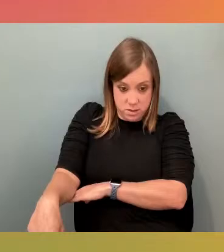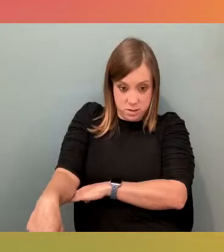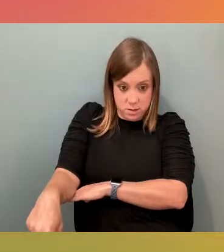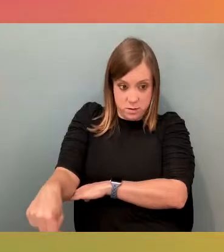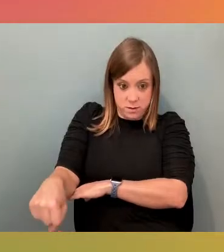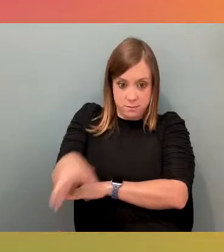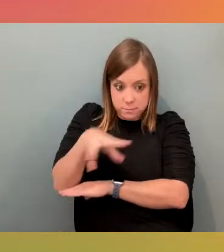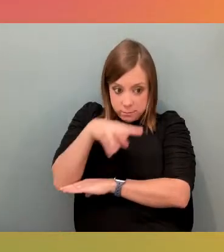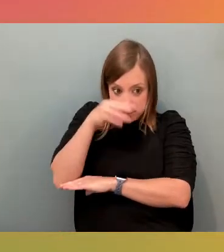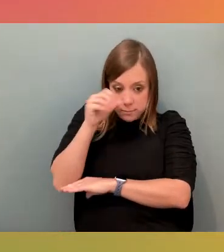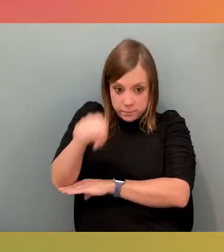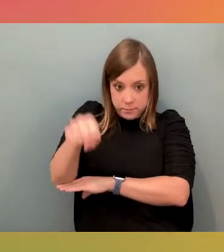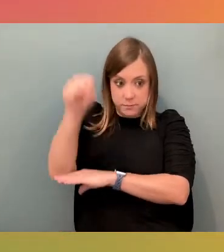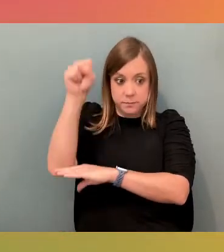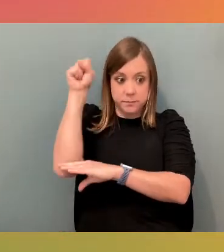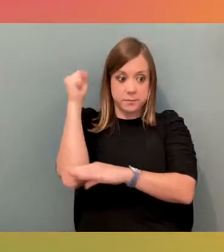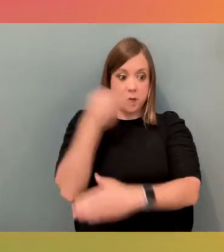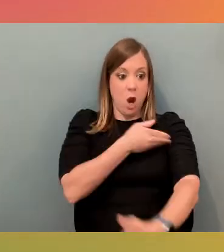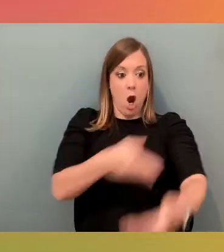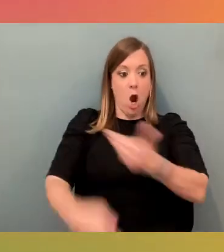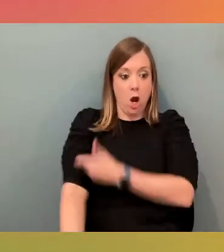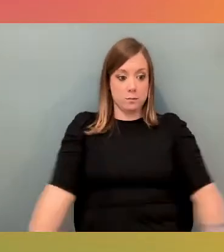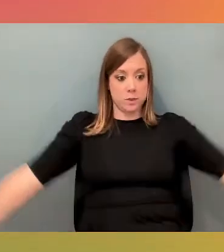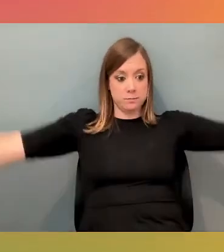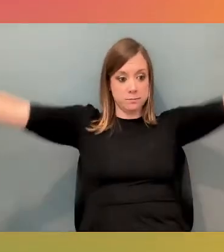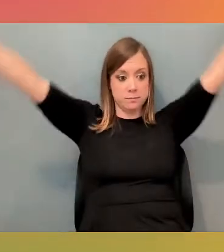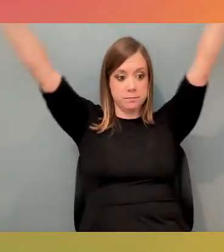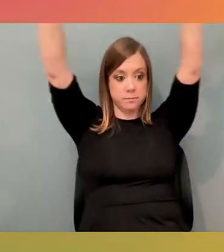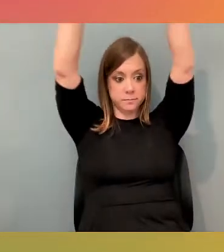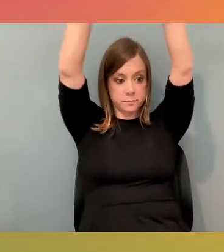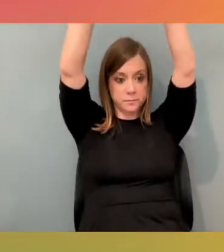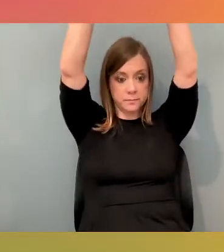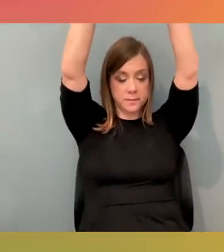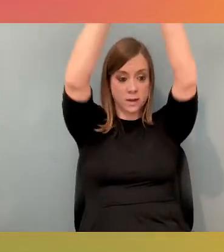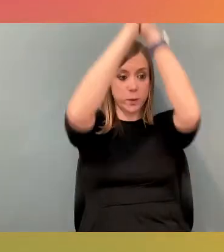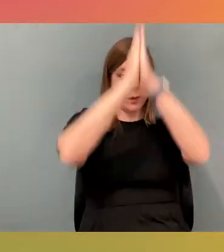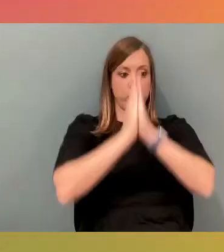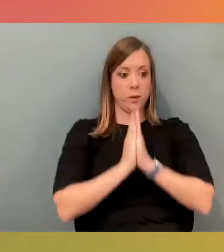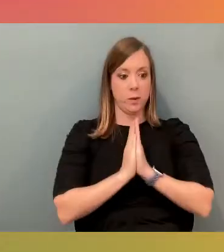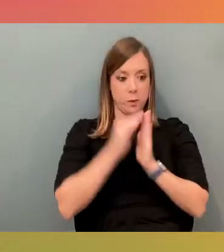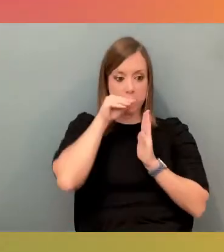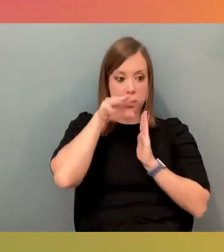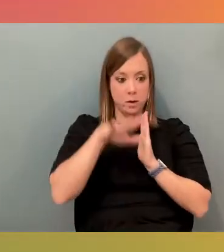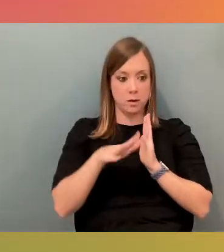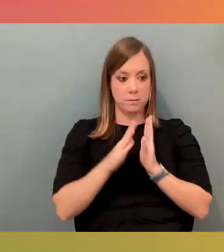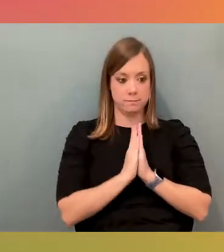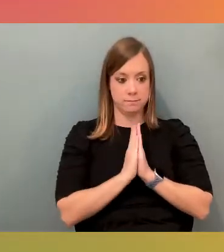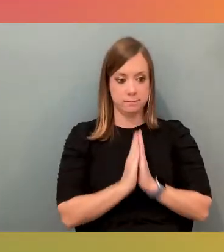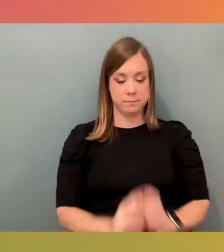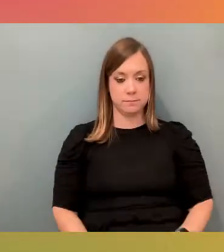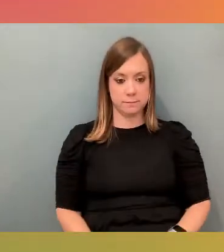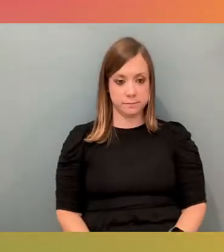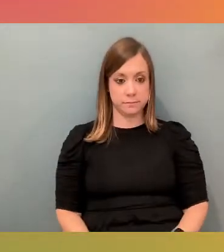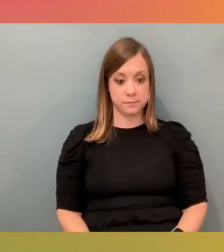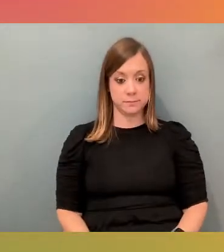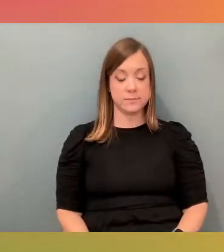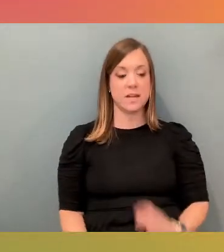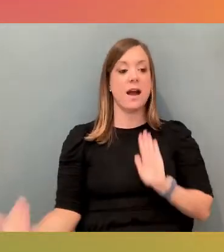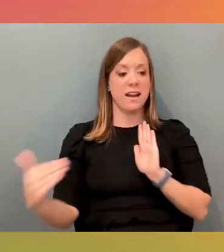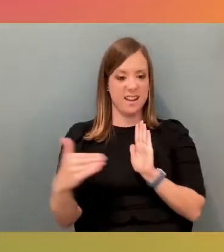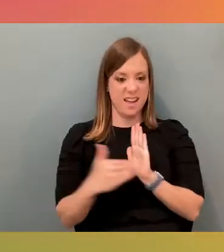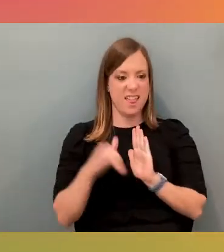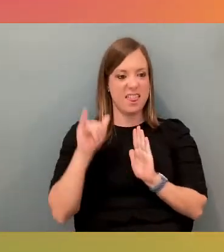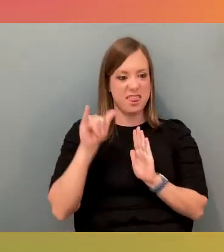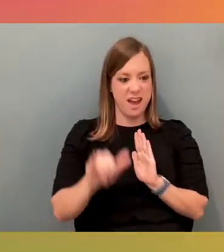Inhale, sweep the arms up. And exhale, hands to heart center. Beautiful. We're gonna come back to that stork